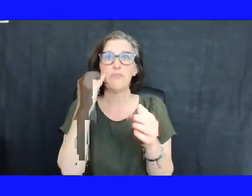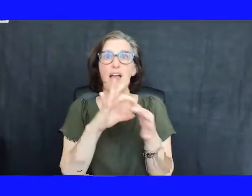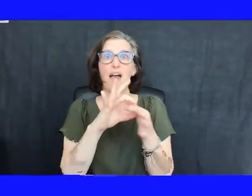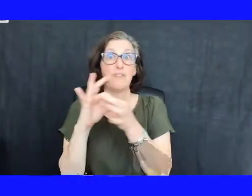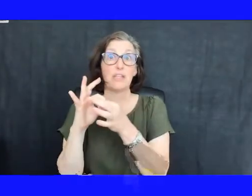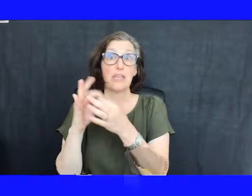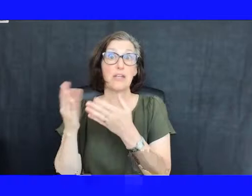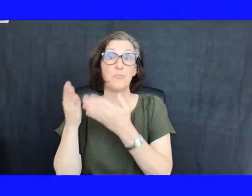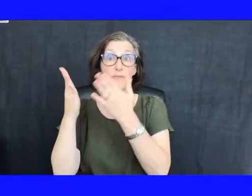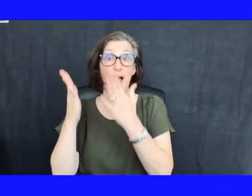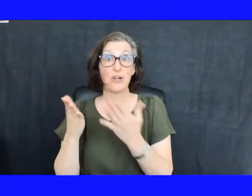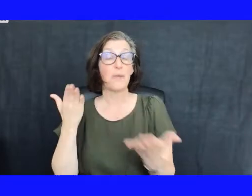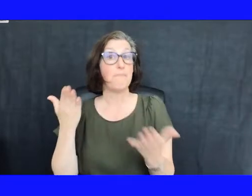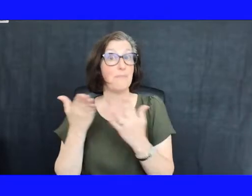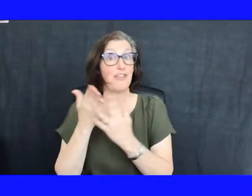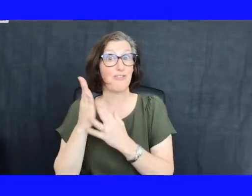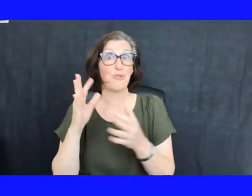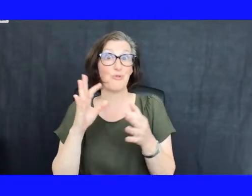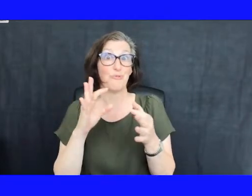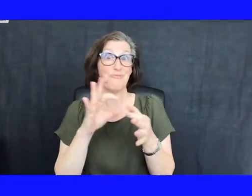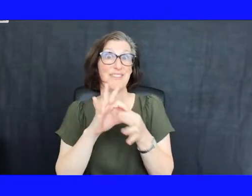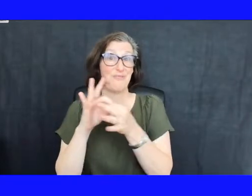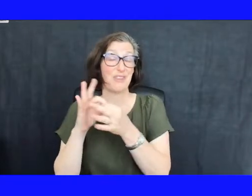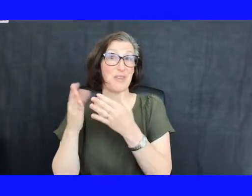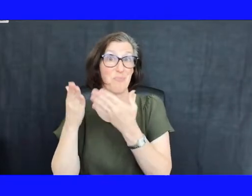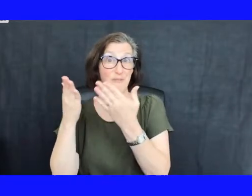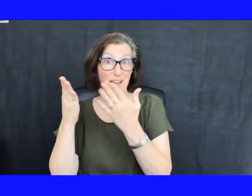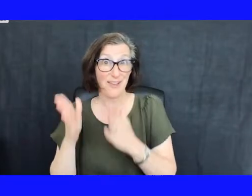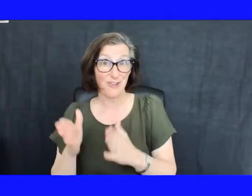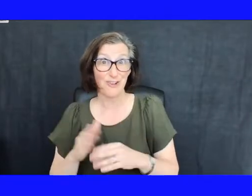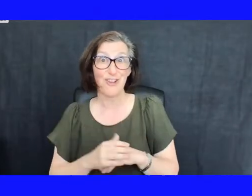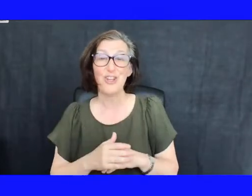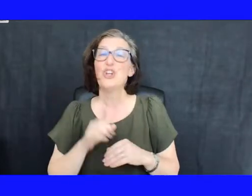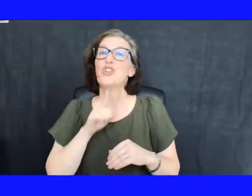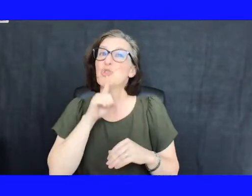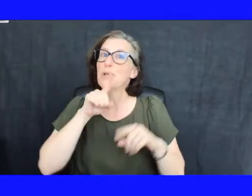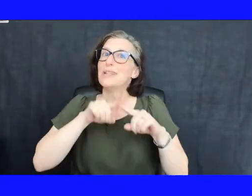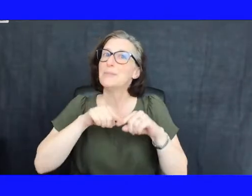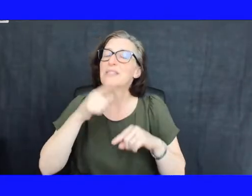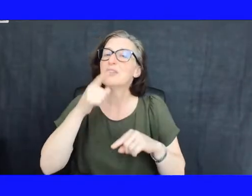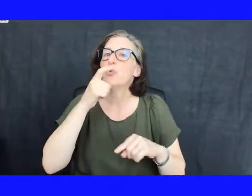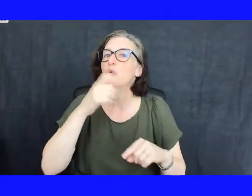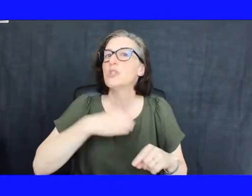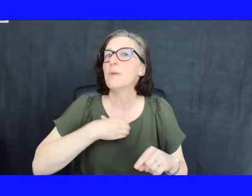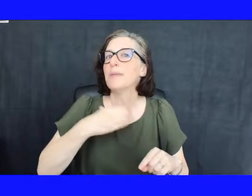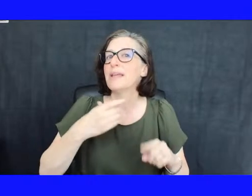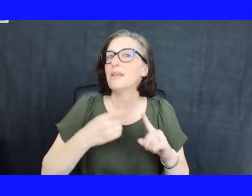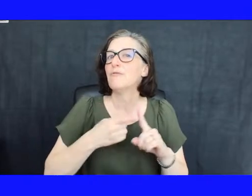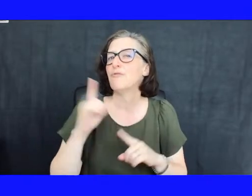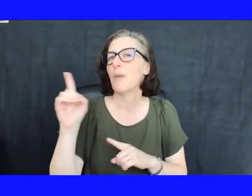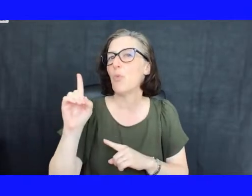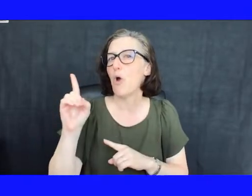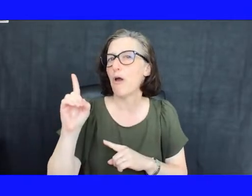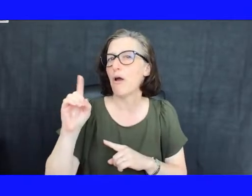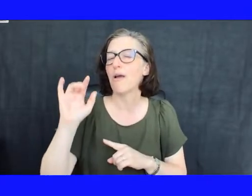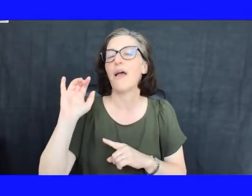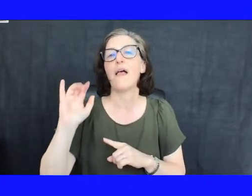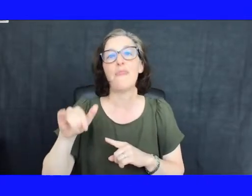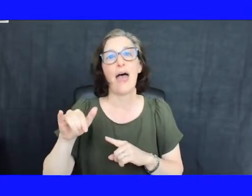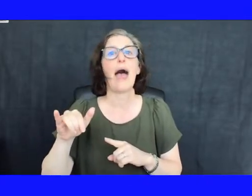employees, everybody knows the process. Right. When it comes to patient